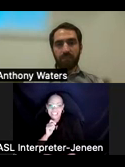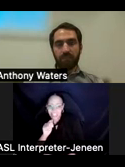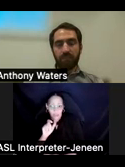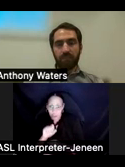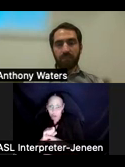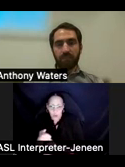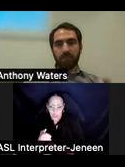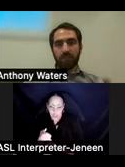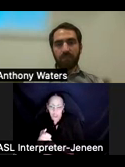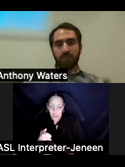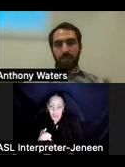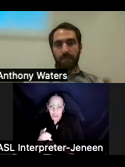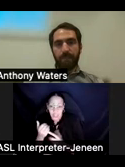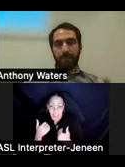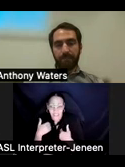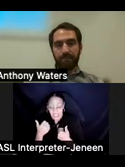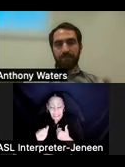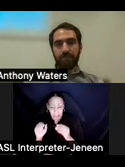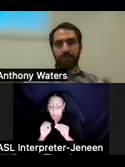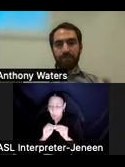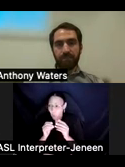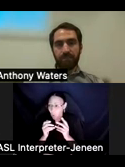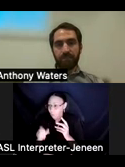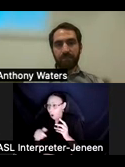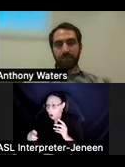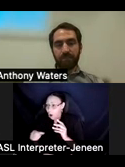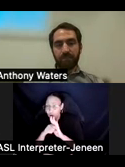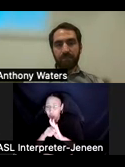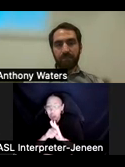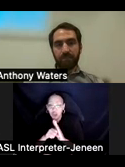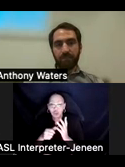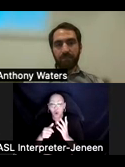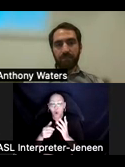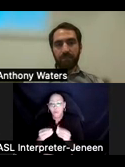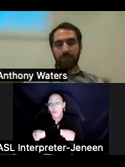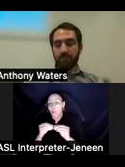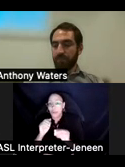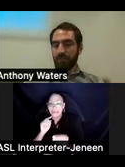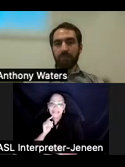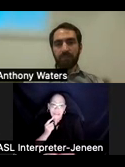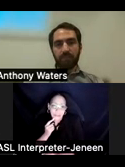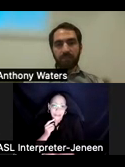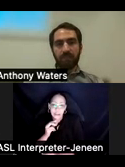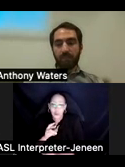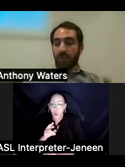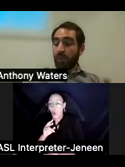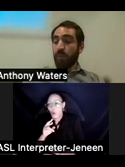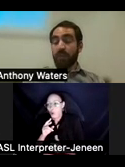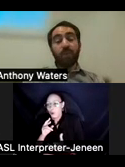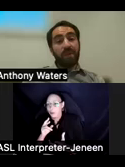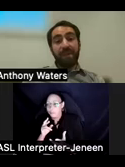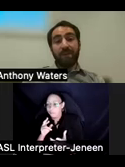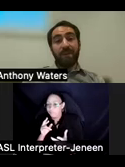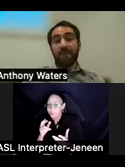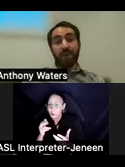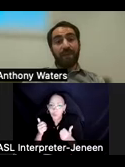there indications that would indicate greater seriousness or a greater sort of intent to self-harm? So